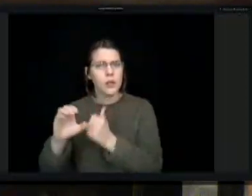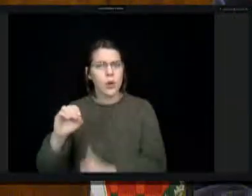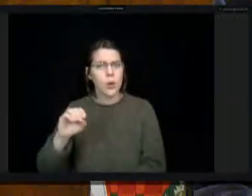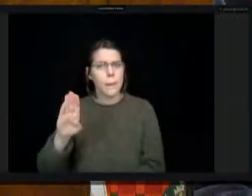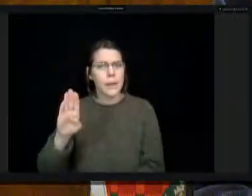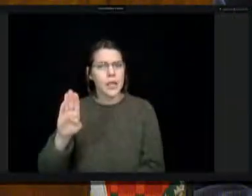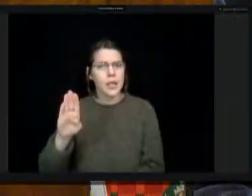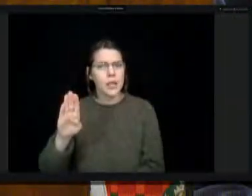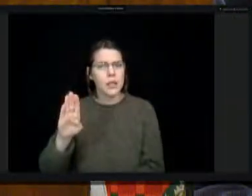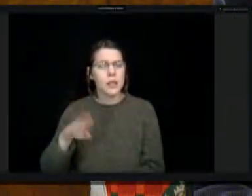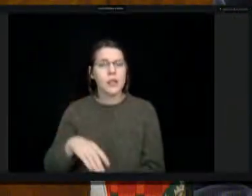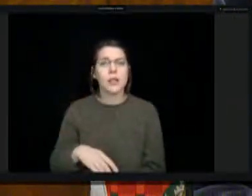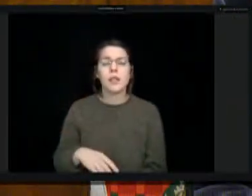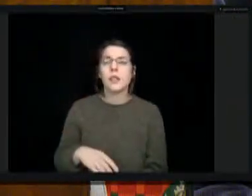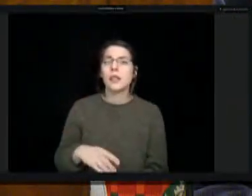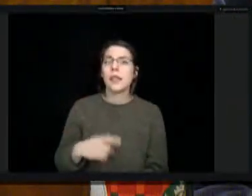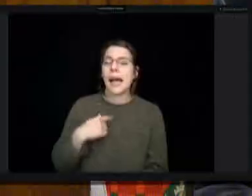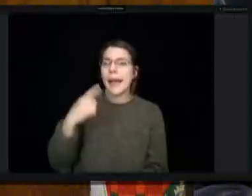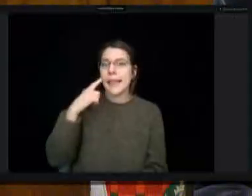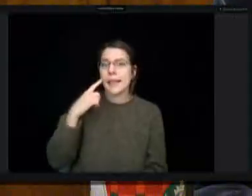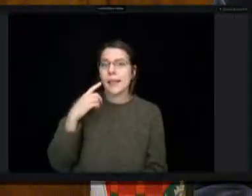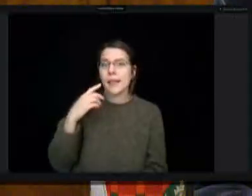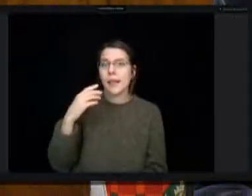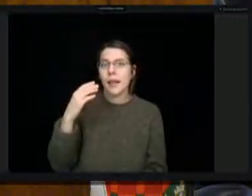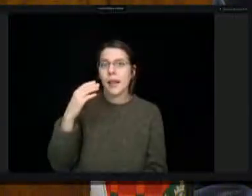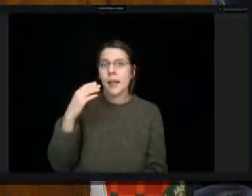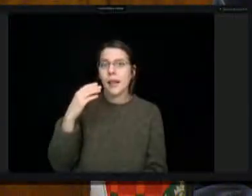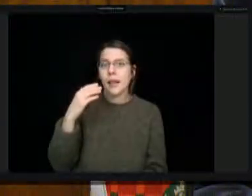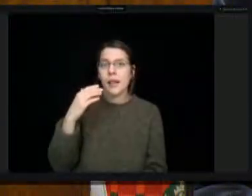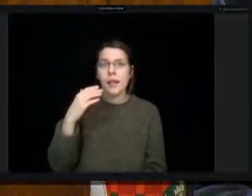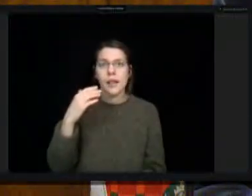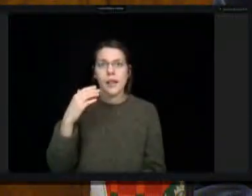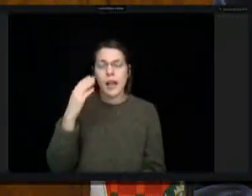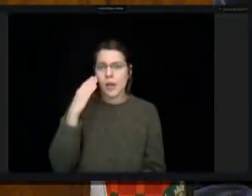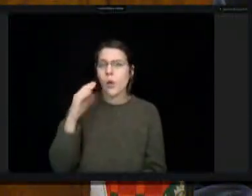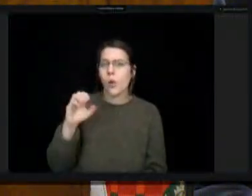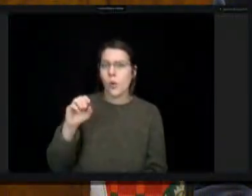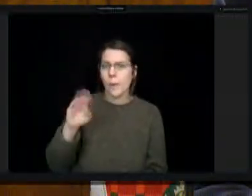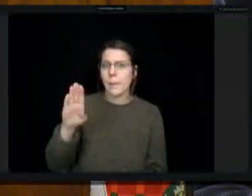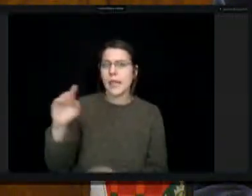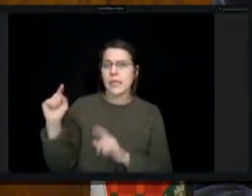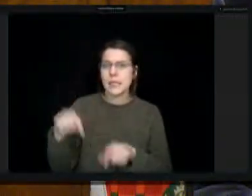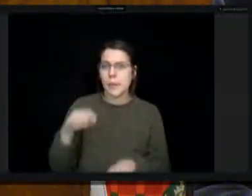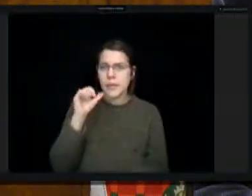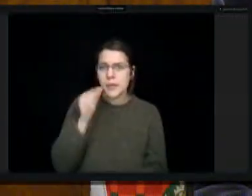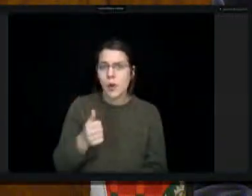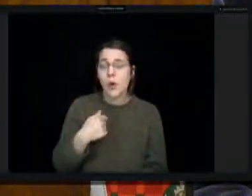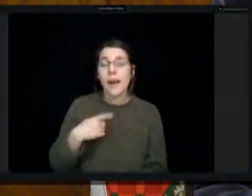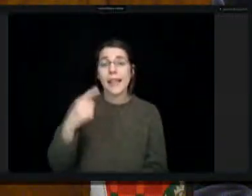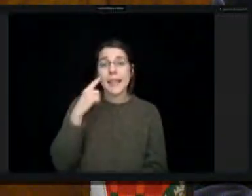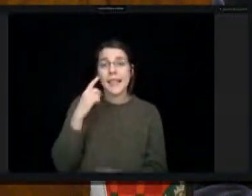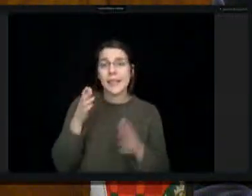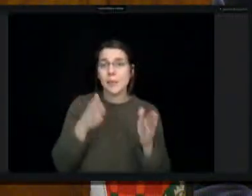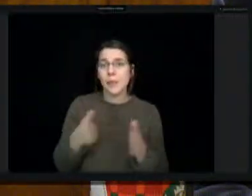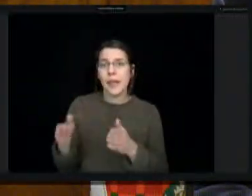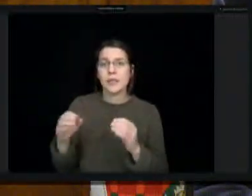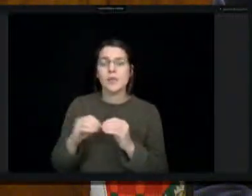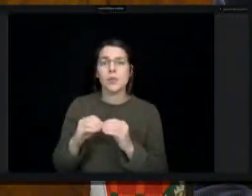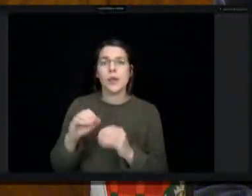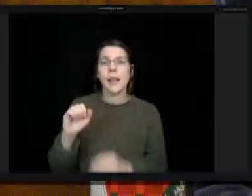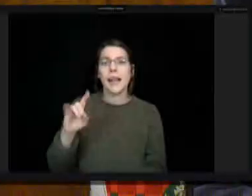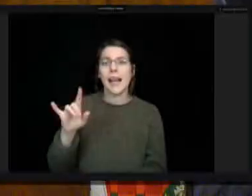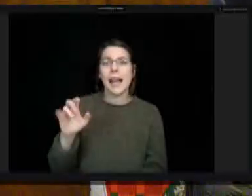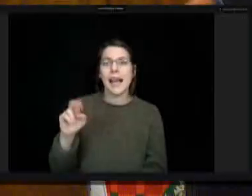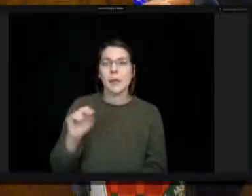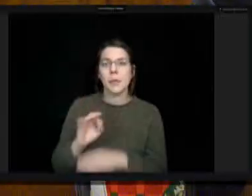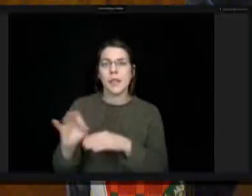I think I know you have OMB tomorrow as well. I think the thought process being it's more of an administrative function than.